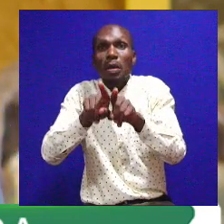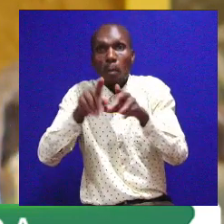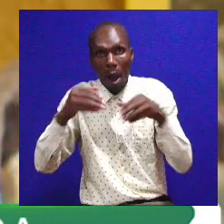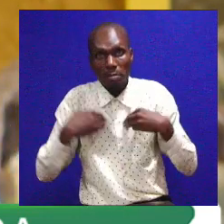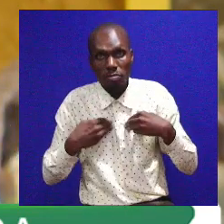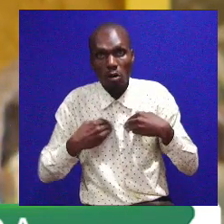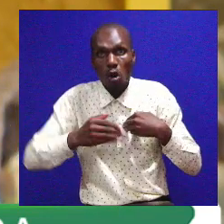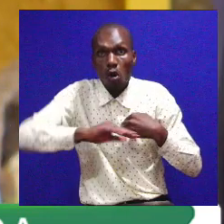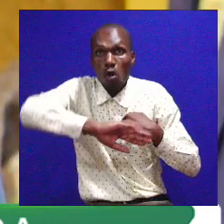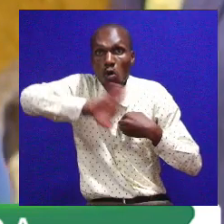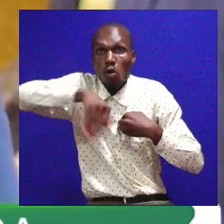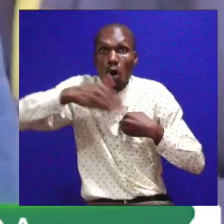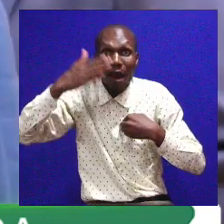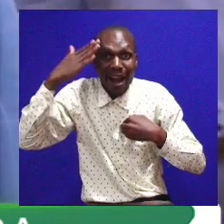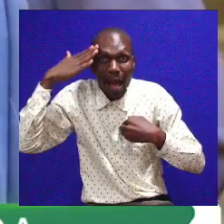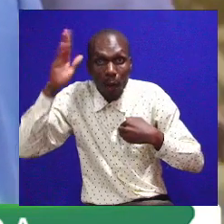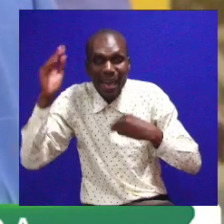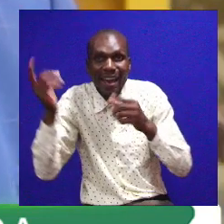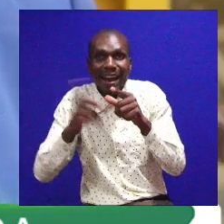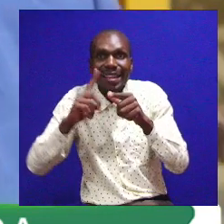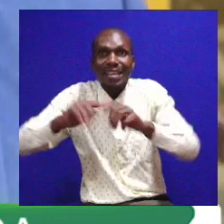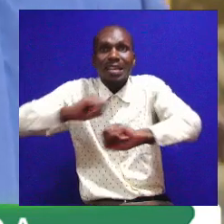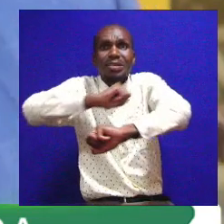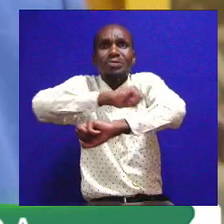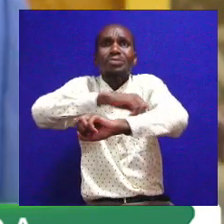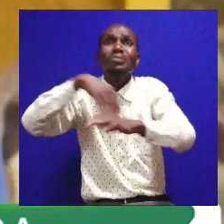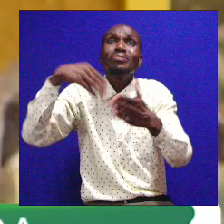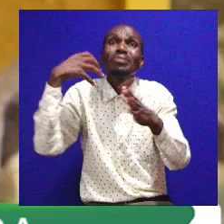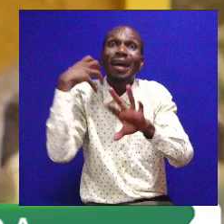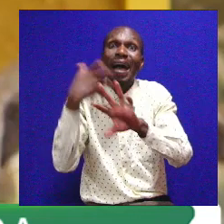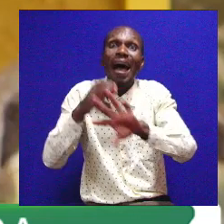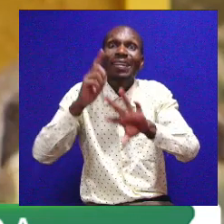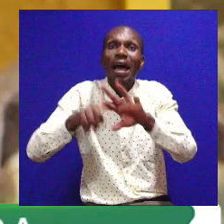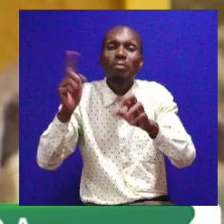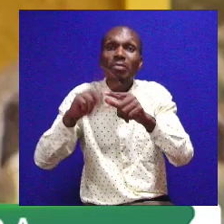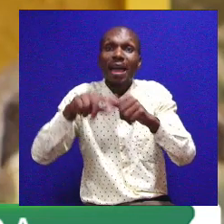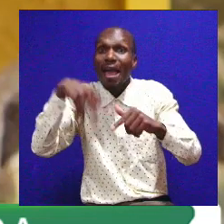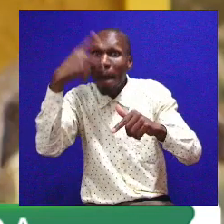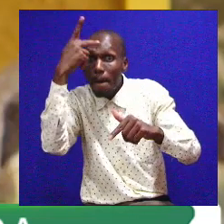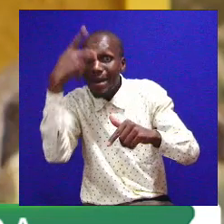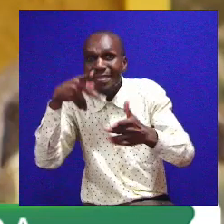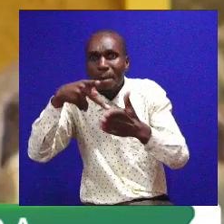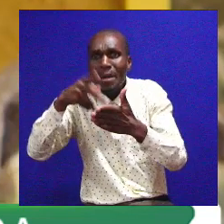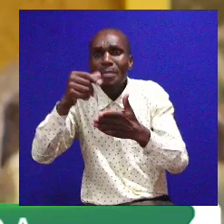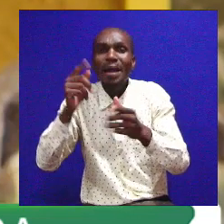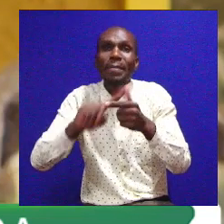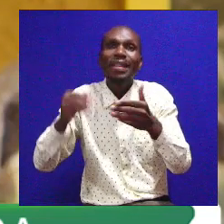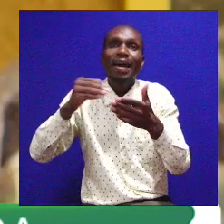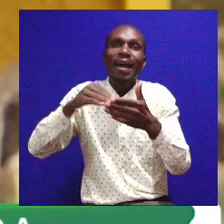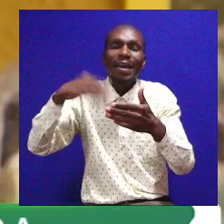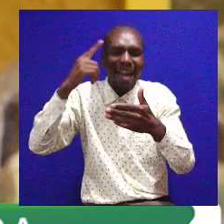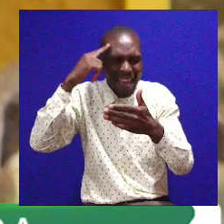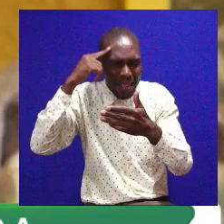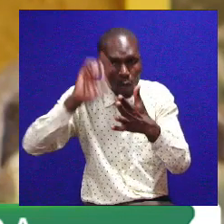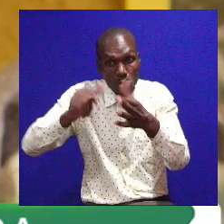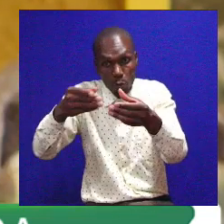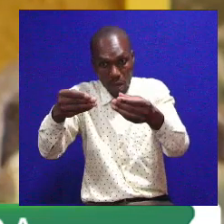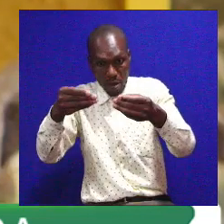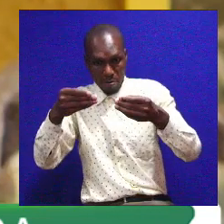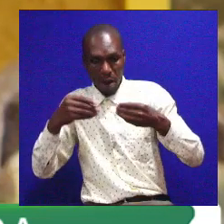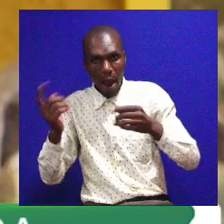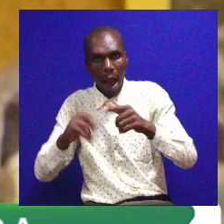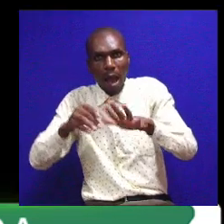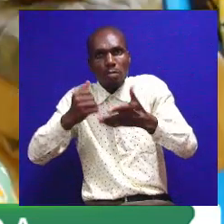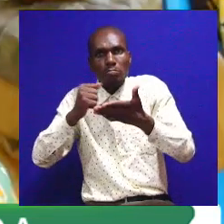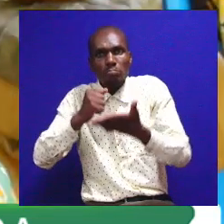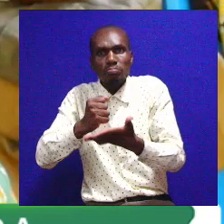all aware that as we speak, schools are going through very difficult times. Parents aren't paying fees, but I think whatever we have received will go a long way in helping